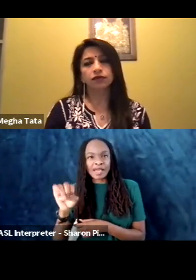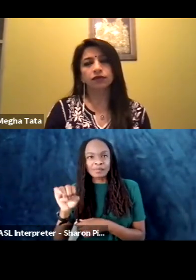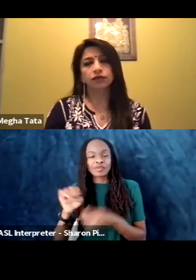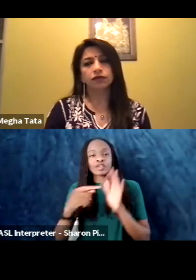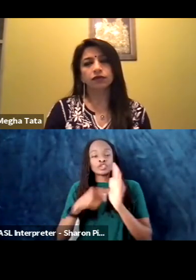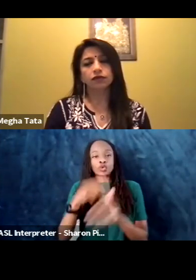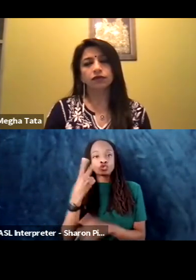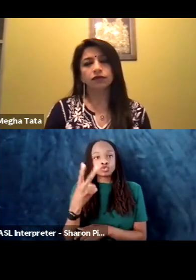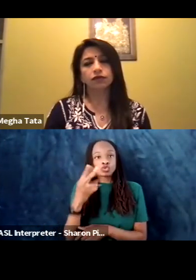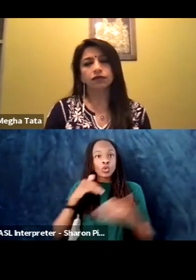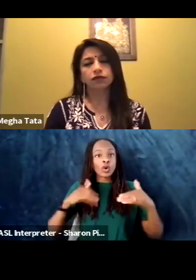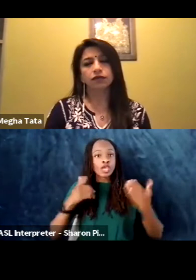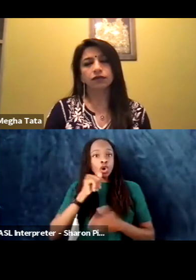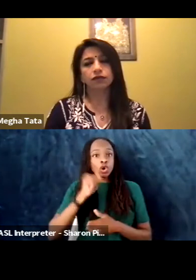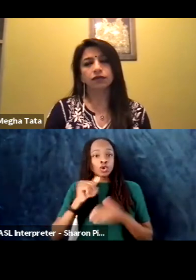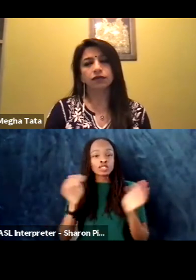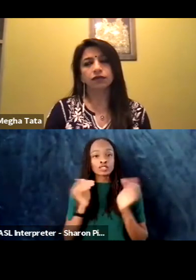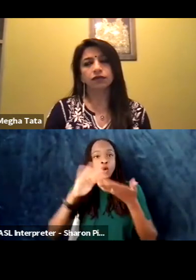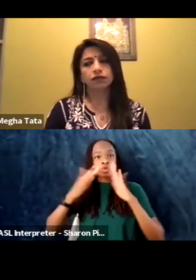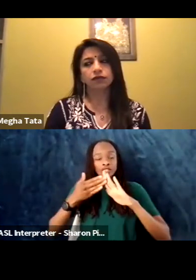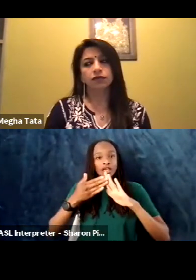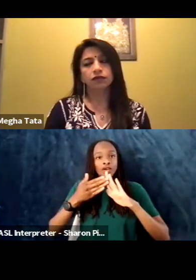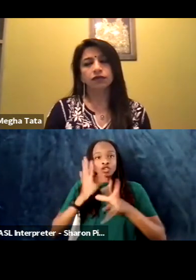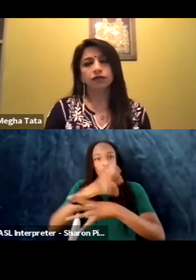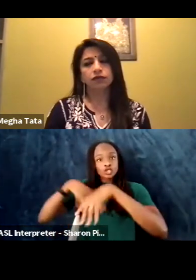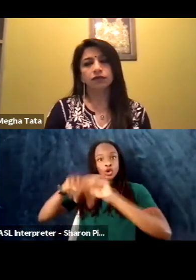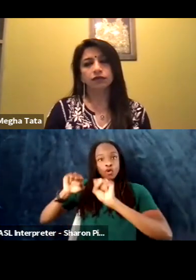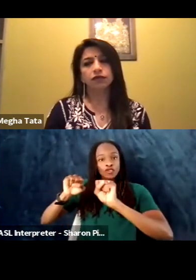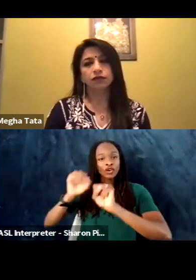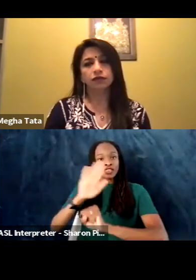North India took over their father's barbershop